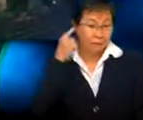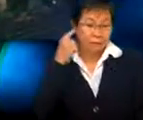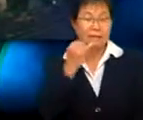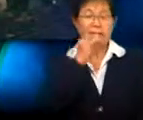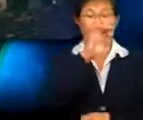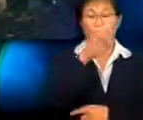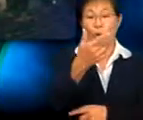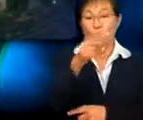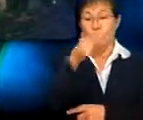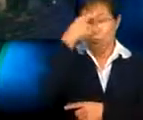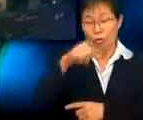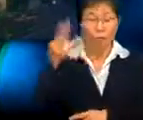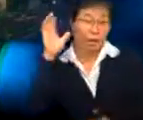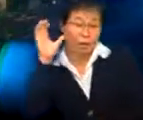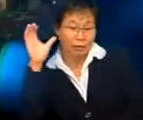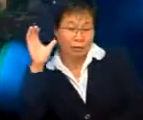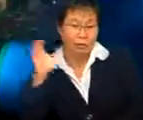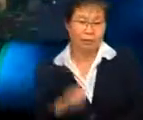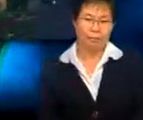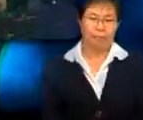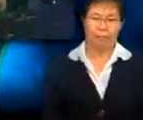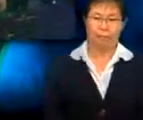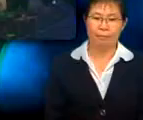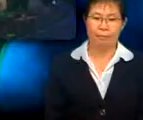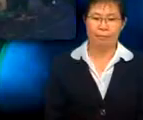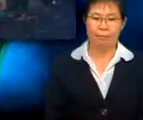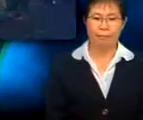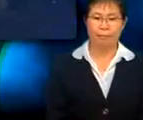The ear is the organ for hearing.